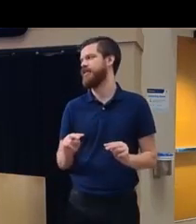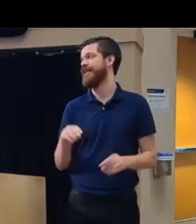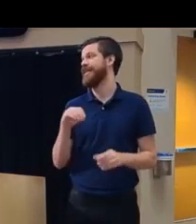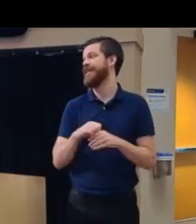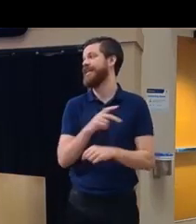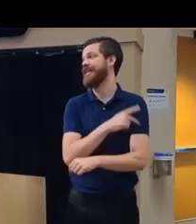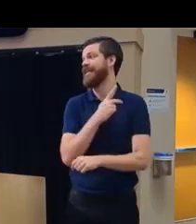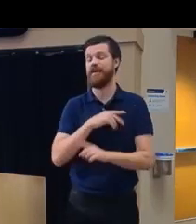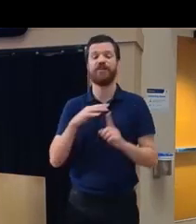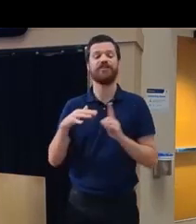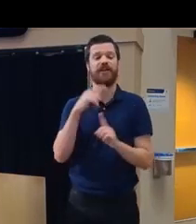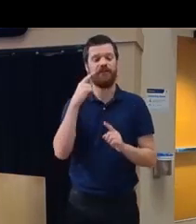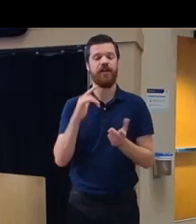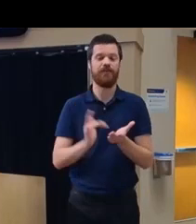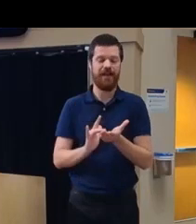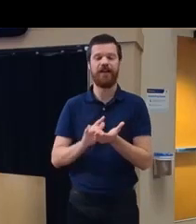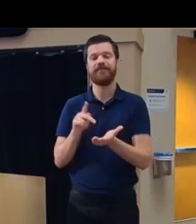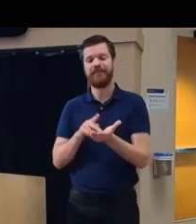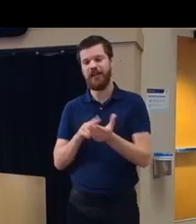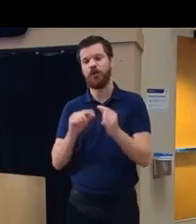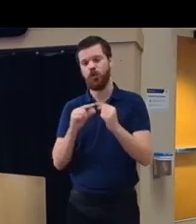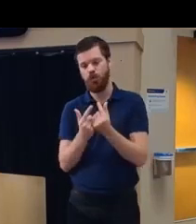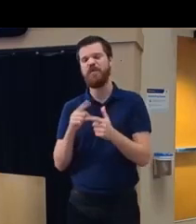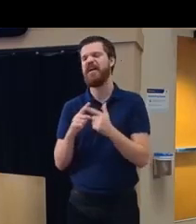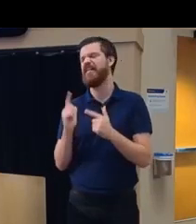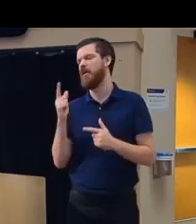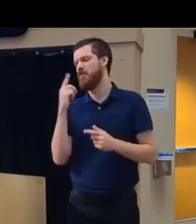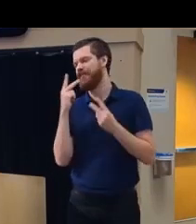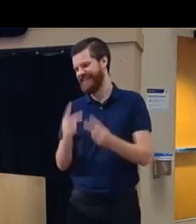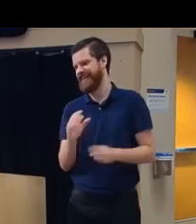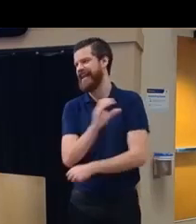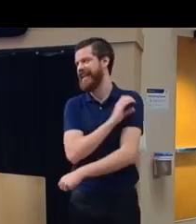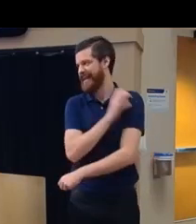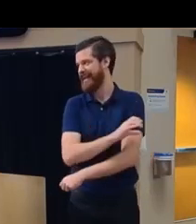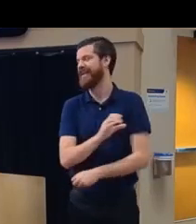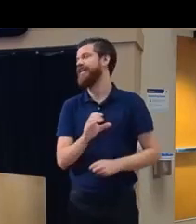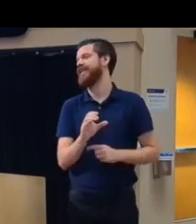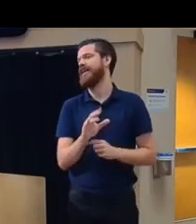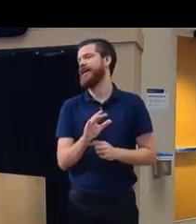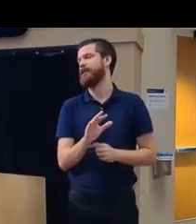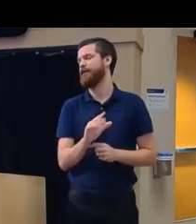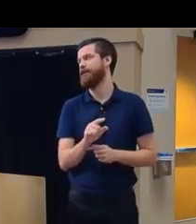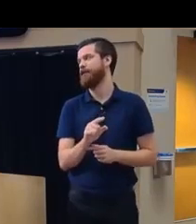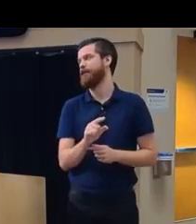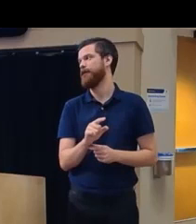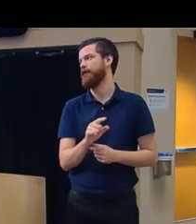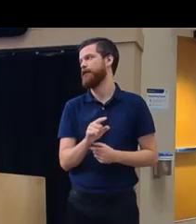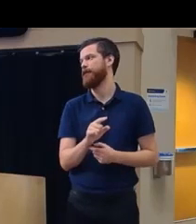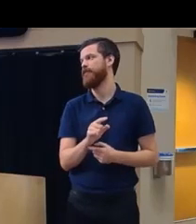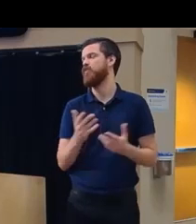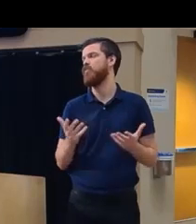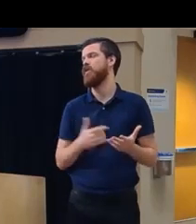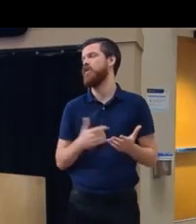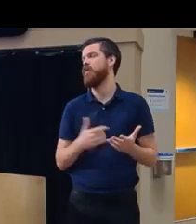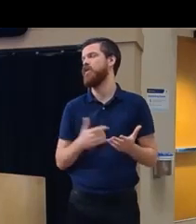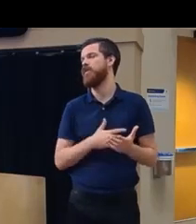inpatient settings for the medicine and psychiatry group, and you're going to be going to the clinic later today, the primary care clinic. What kinds of things,